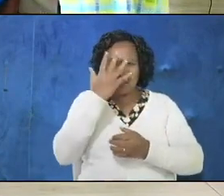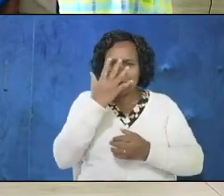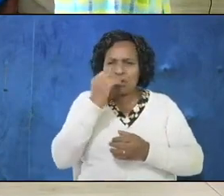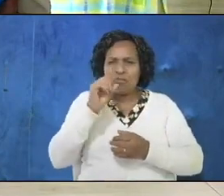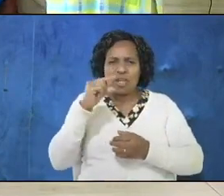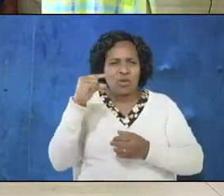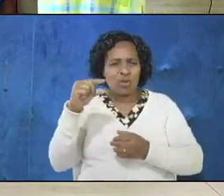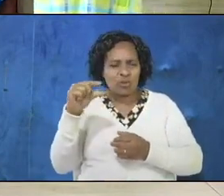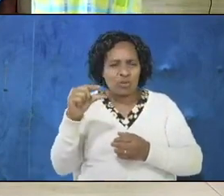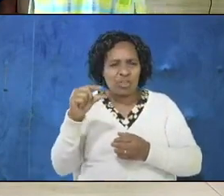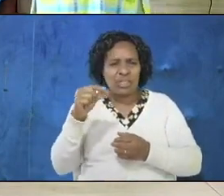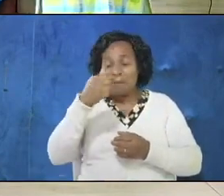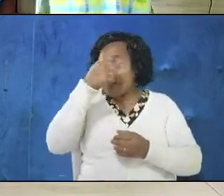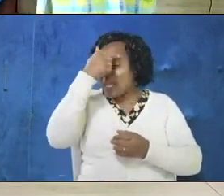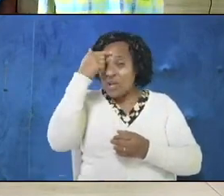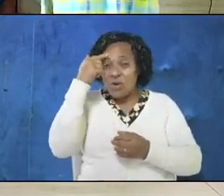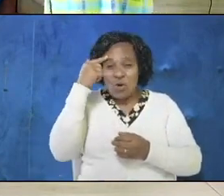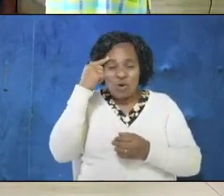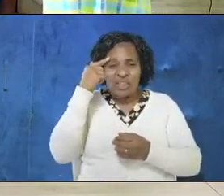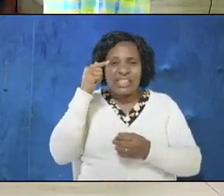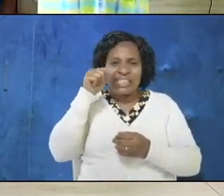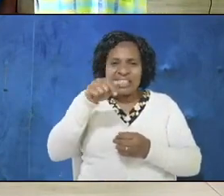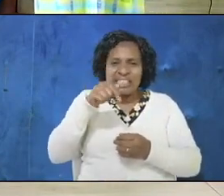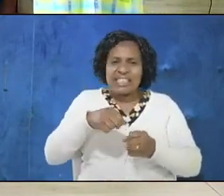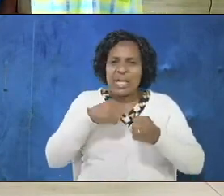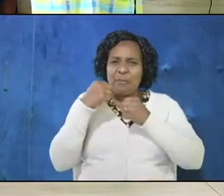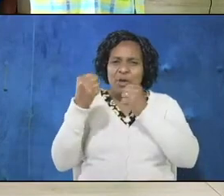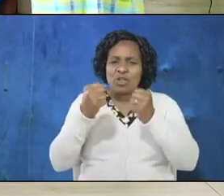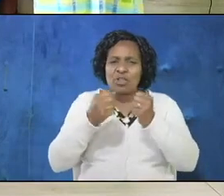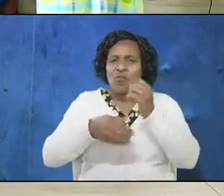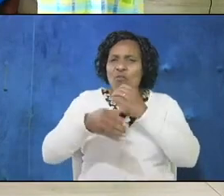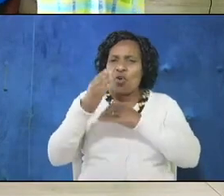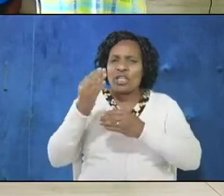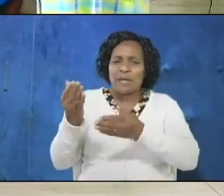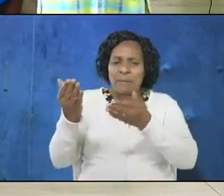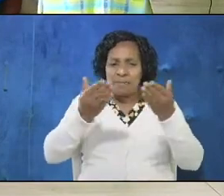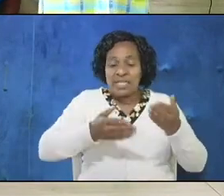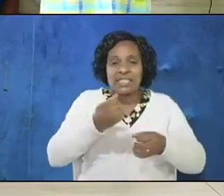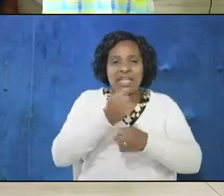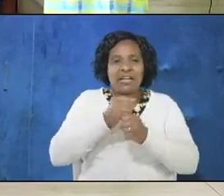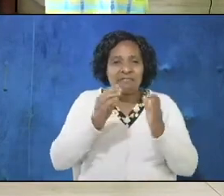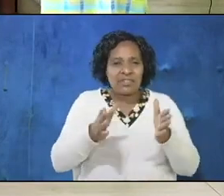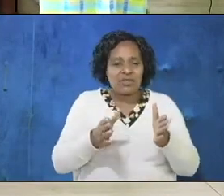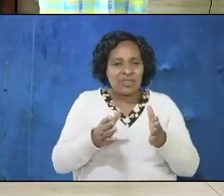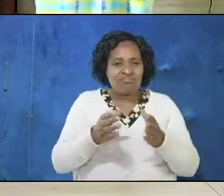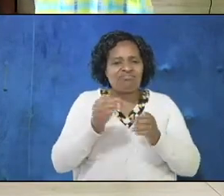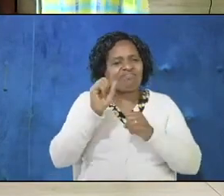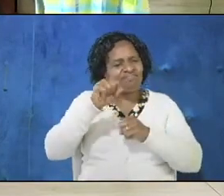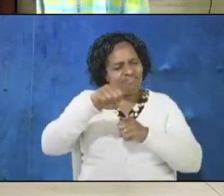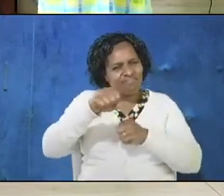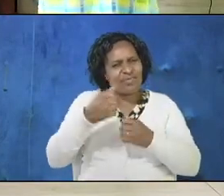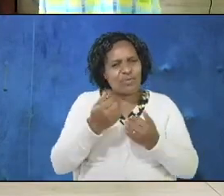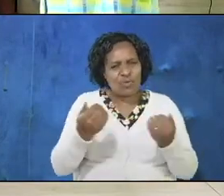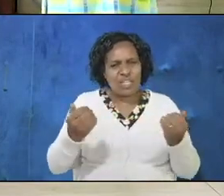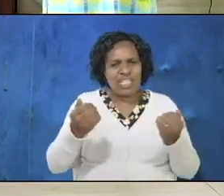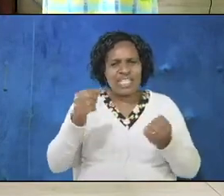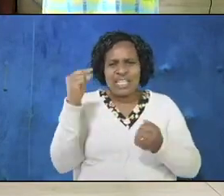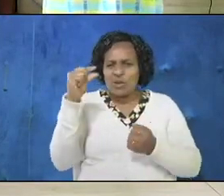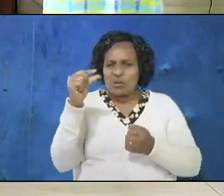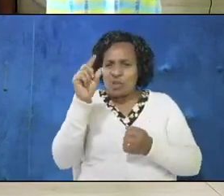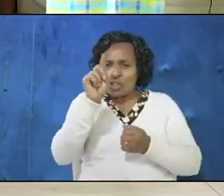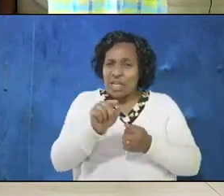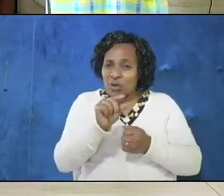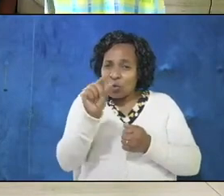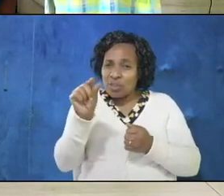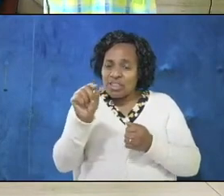For I am not ashamed of the gospel, because it is the power of God that brings salvation. Yes, children, and the gospel on the cross